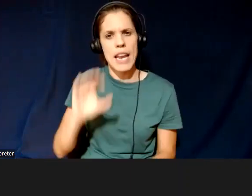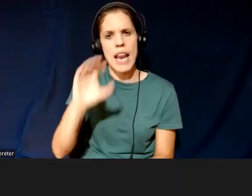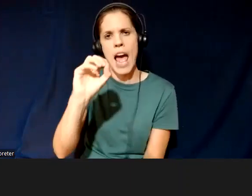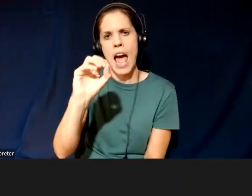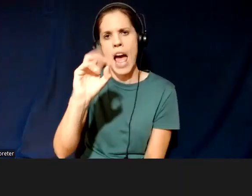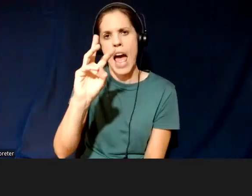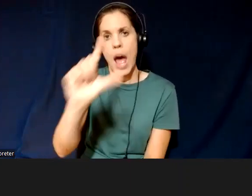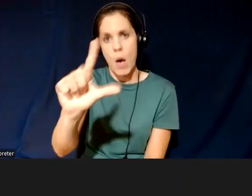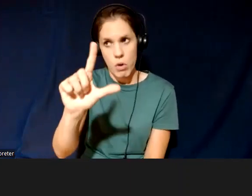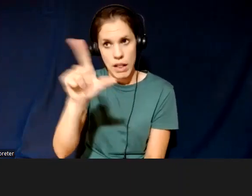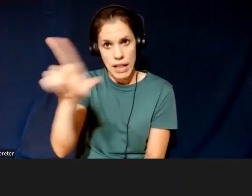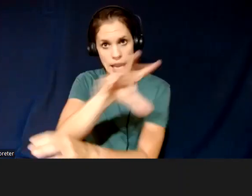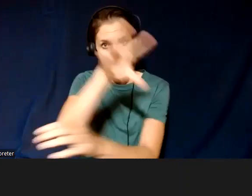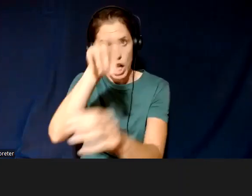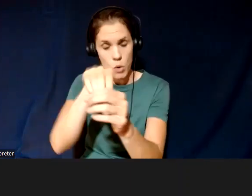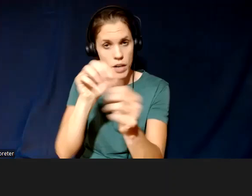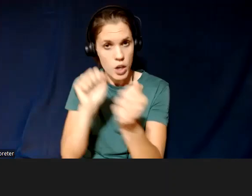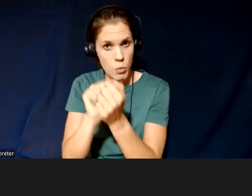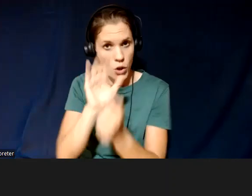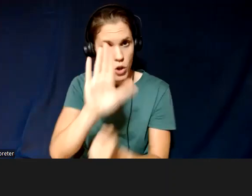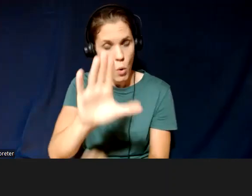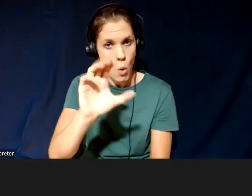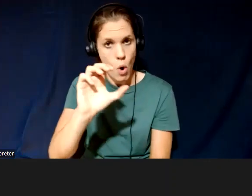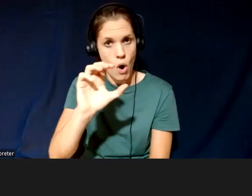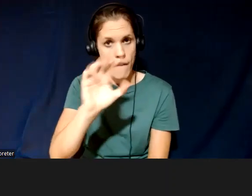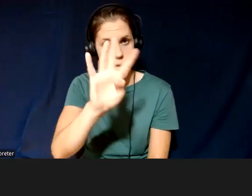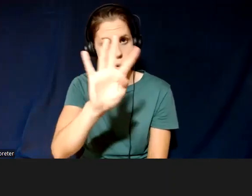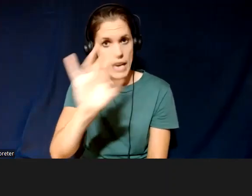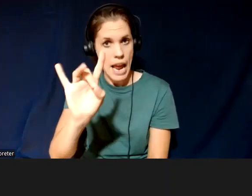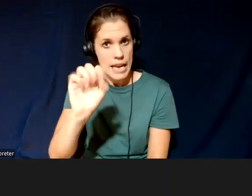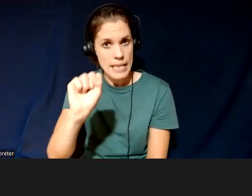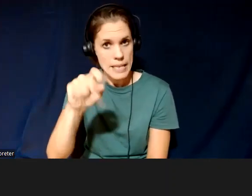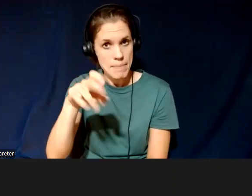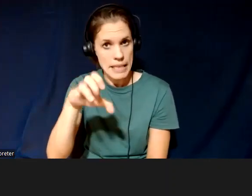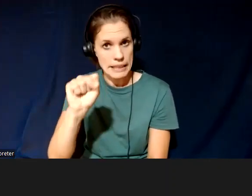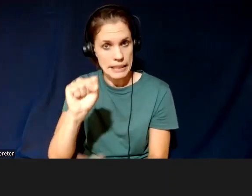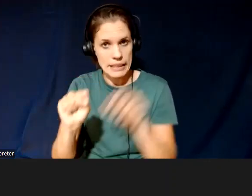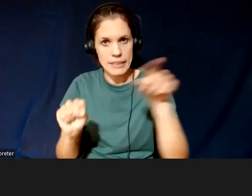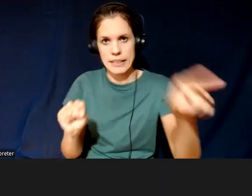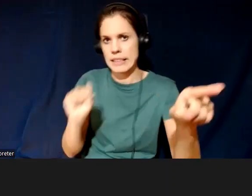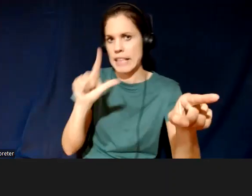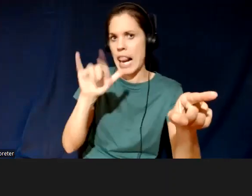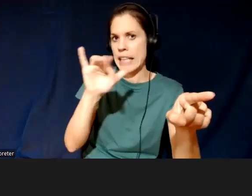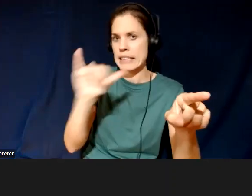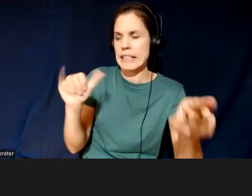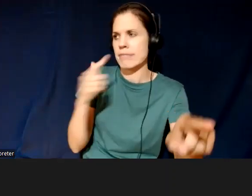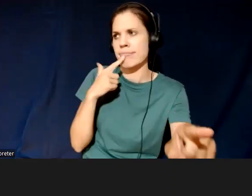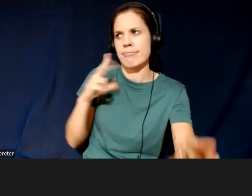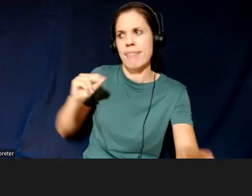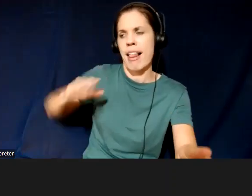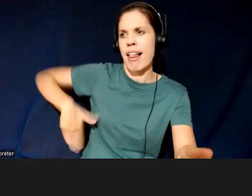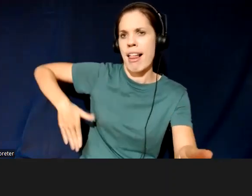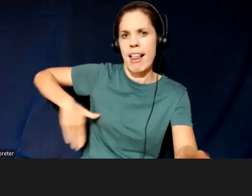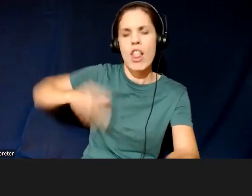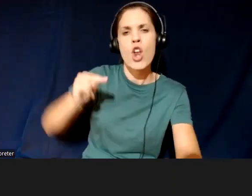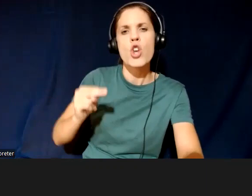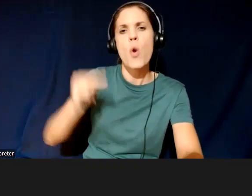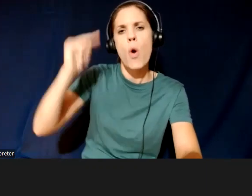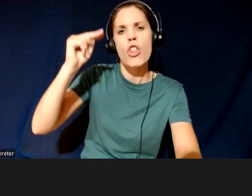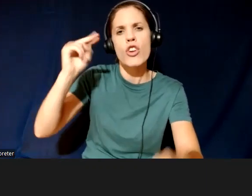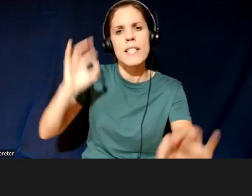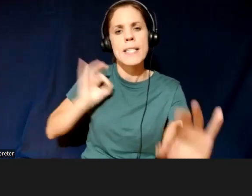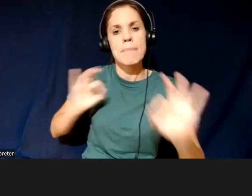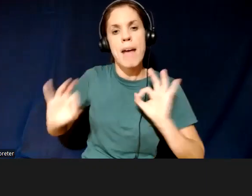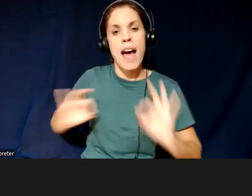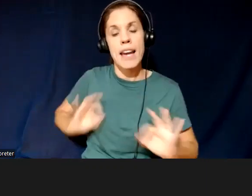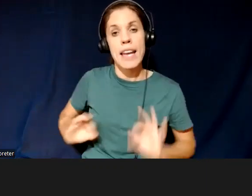species or a priority species? Not yet. We have not done the northern spotted owl. I'm trying to